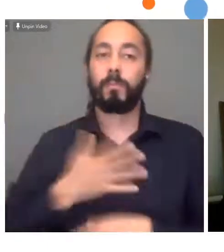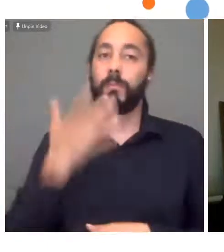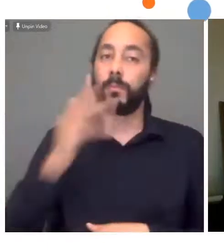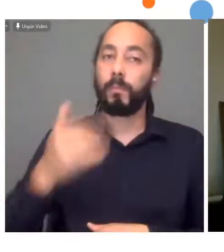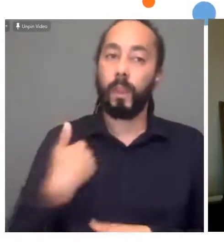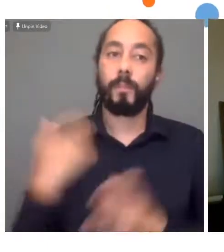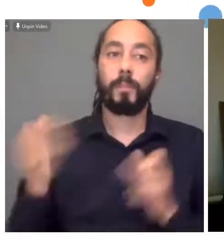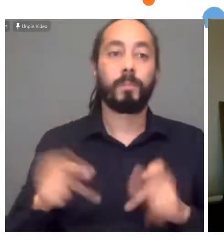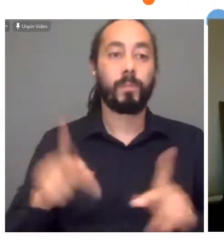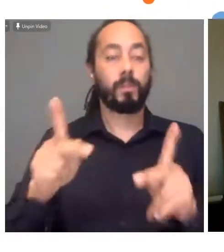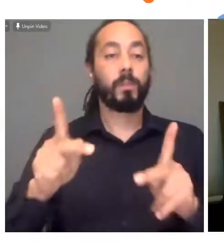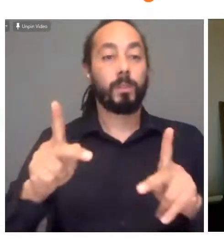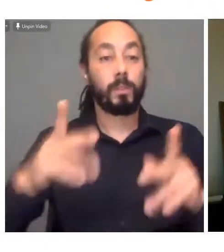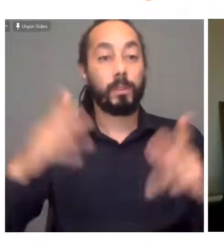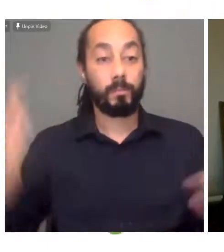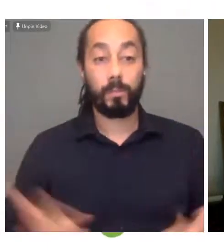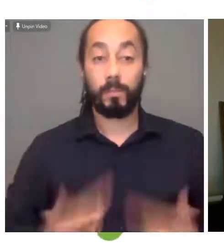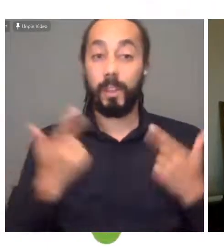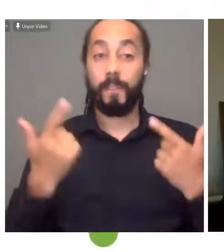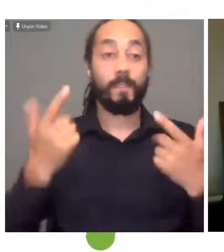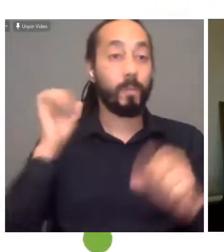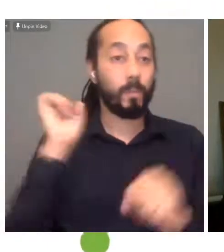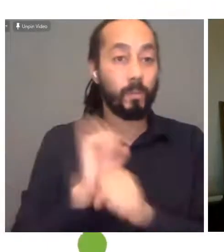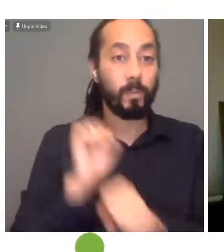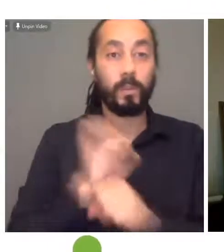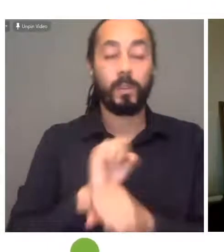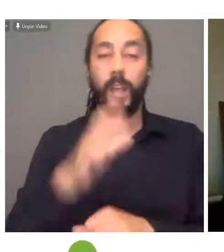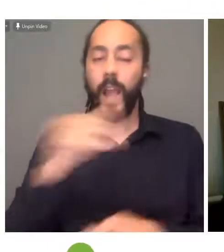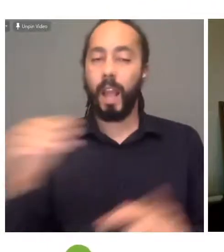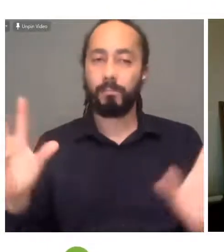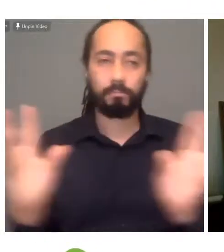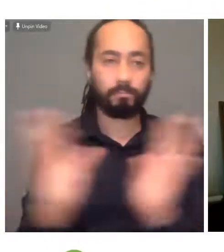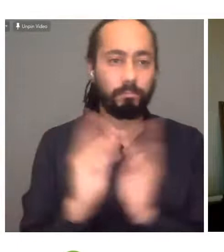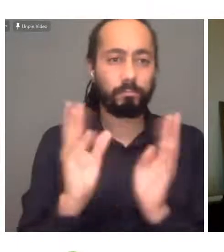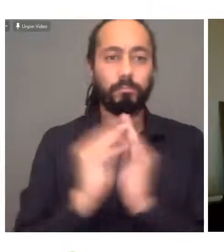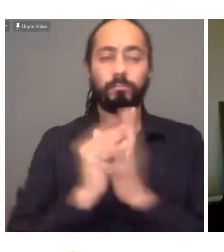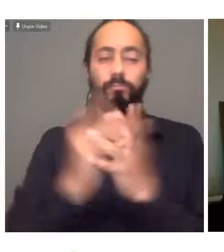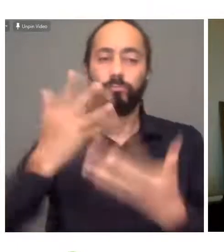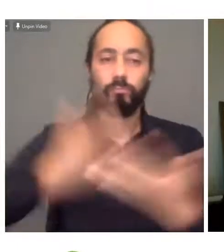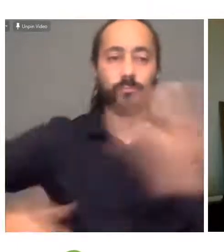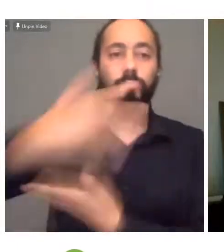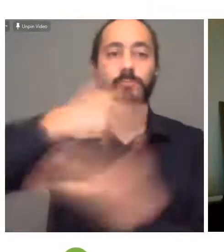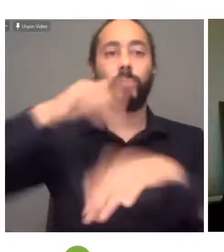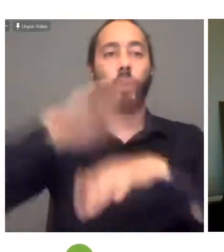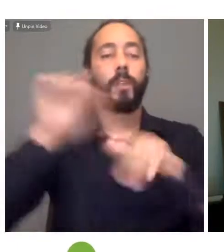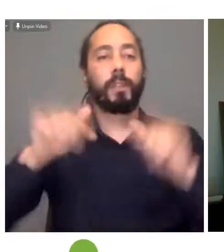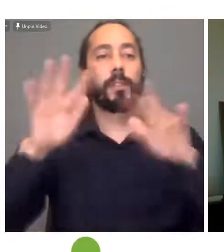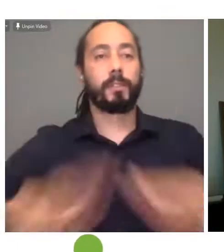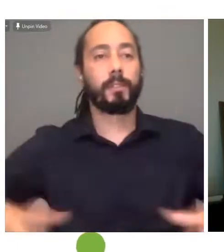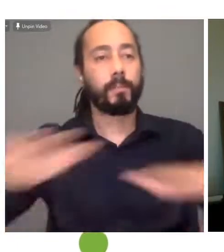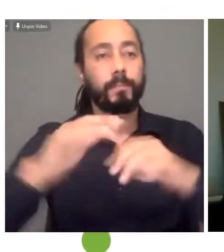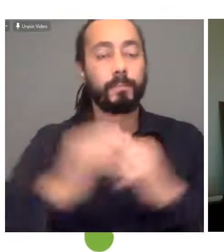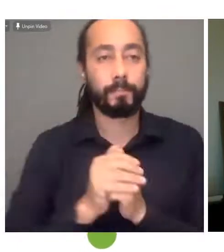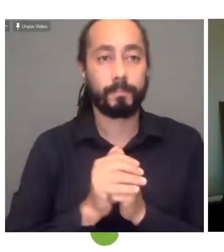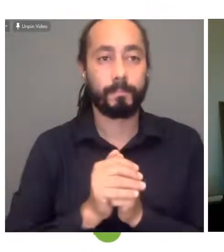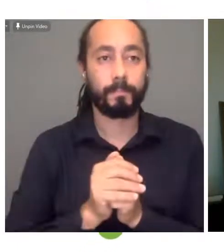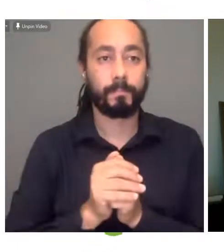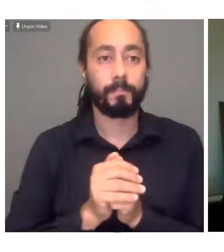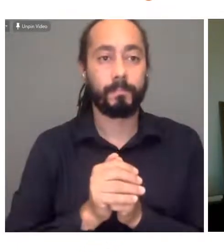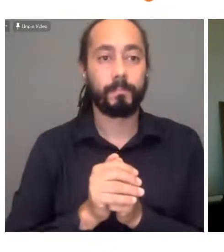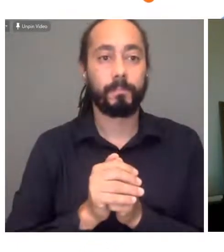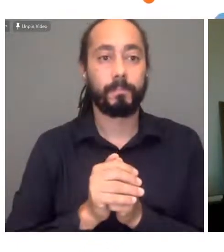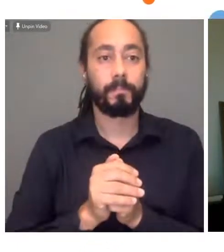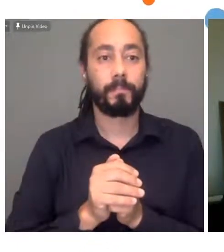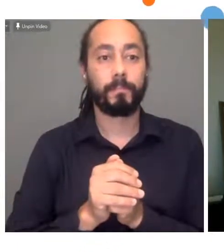opportunity to work, to live, and to meet on this territory. Now, to all of you joining us from